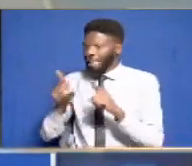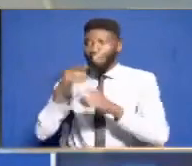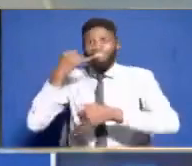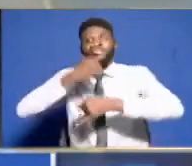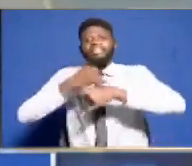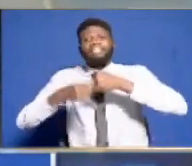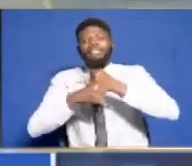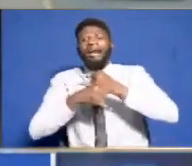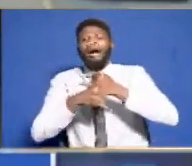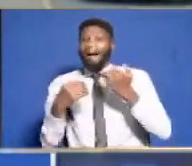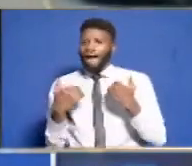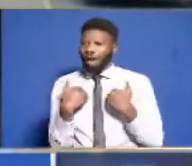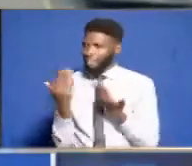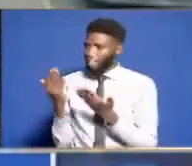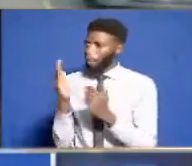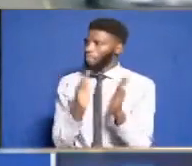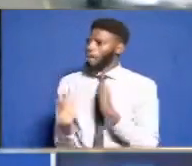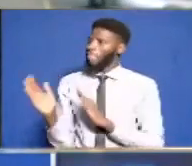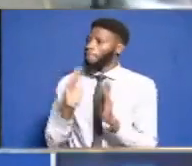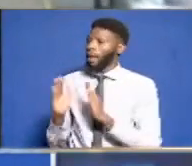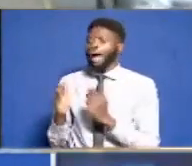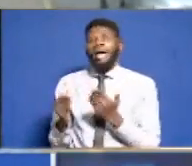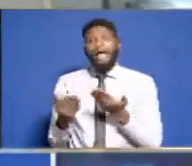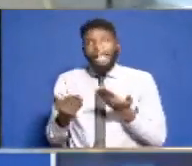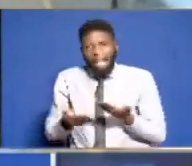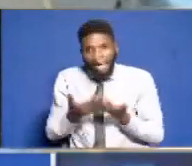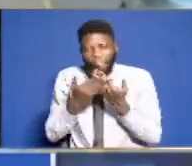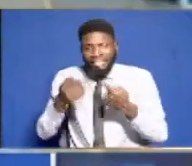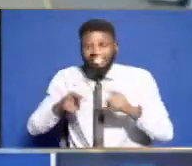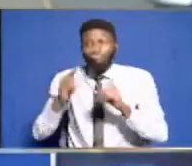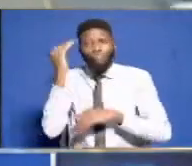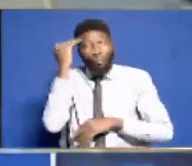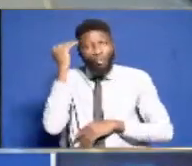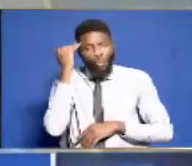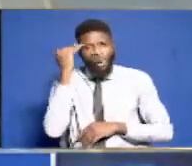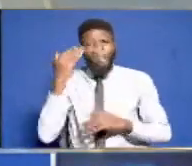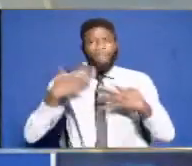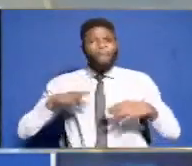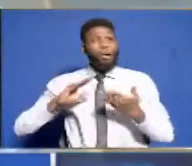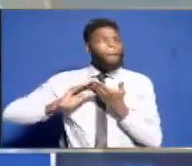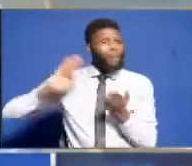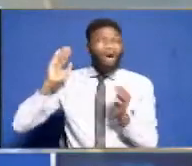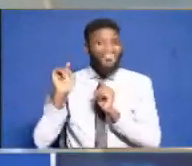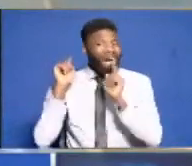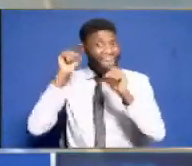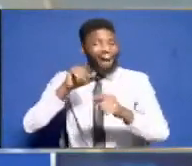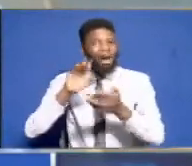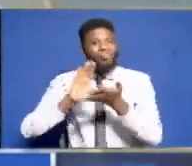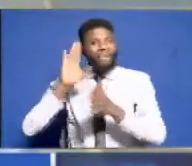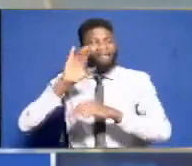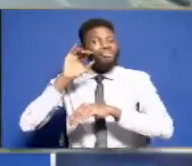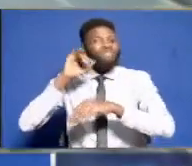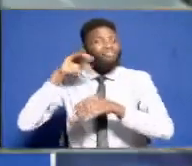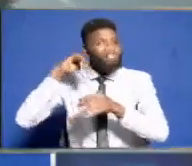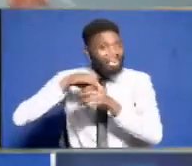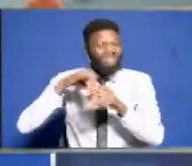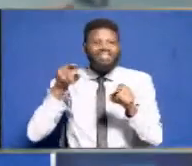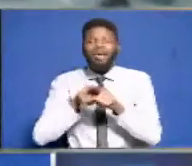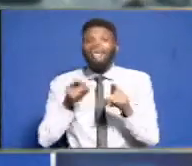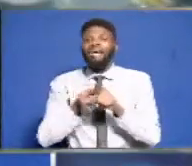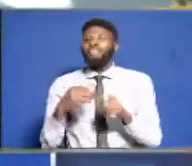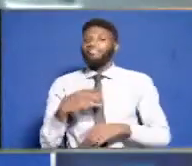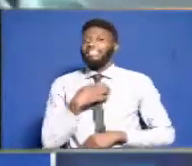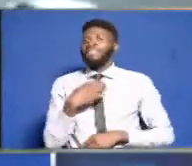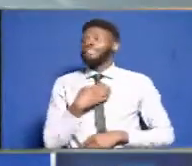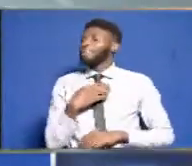infrastructural plans to know how they will accommodate more people who are coming to invest, who are coming to visit.